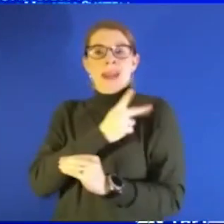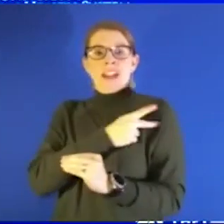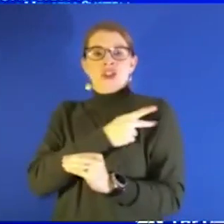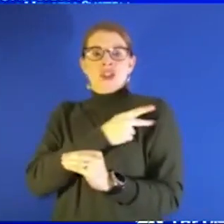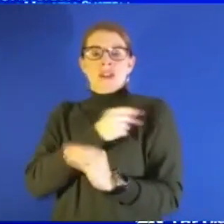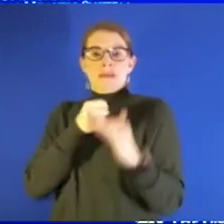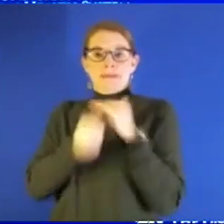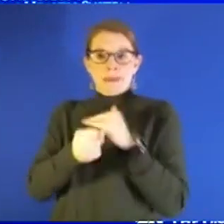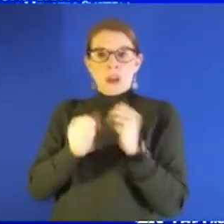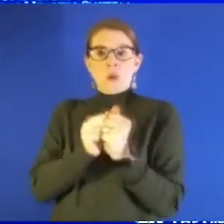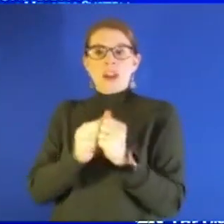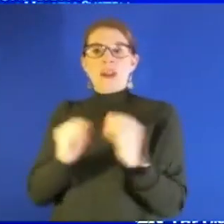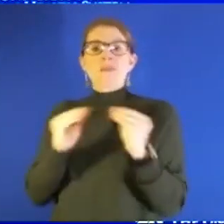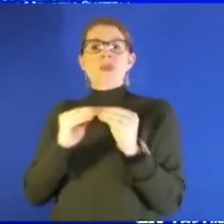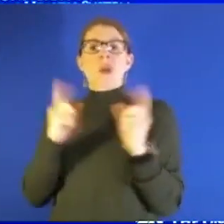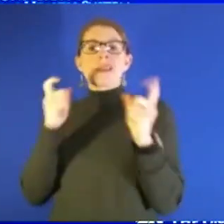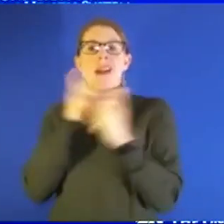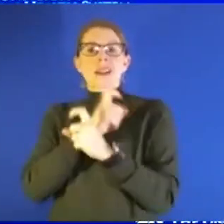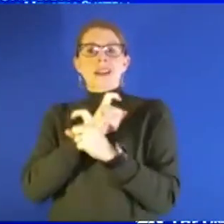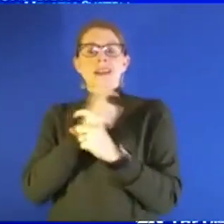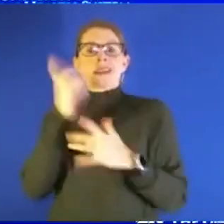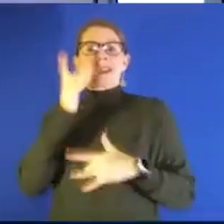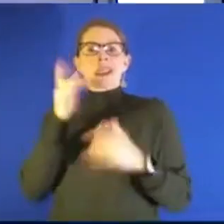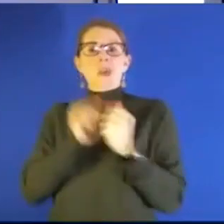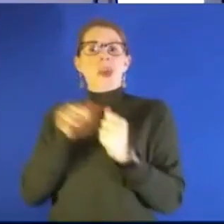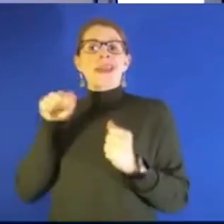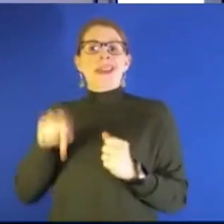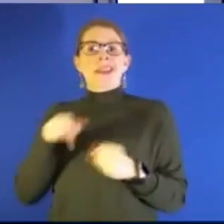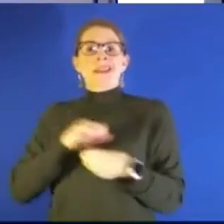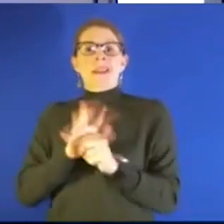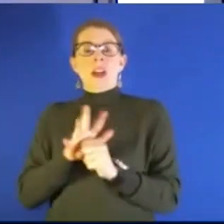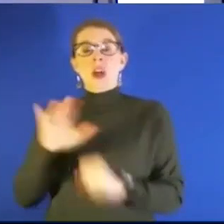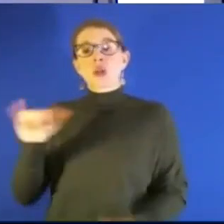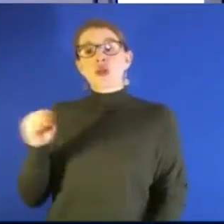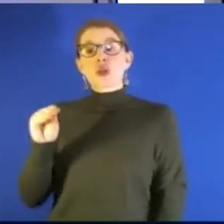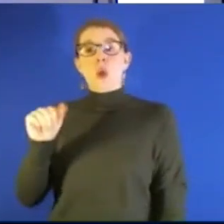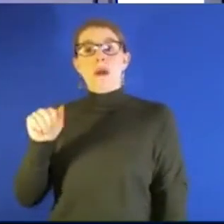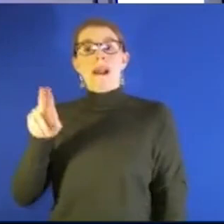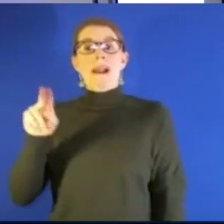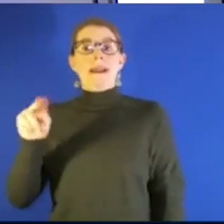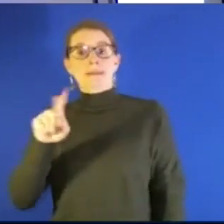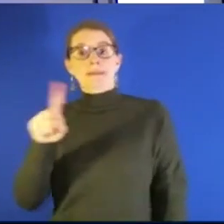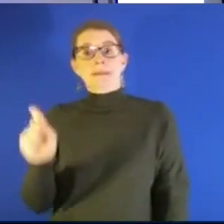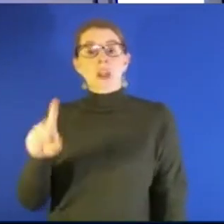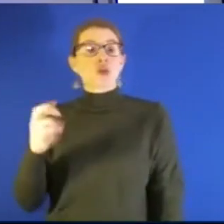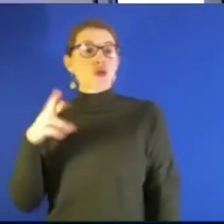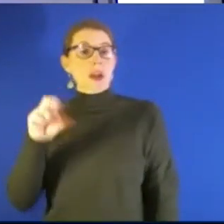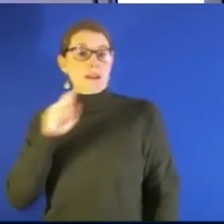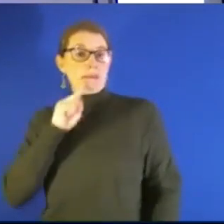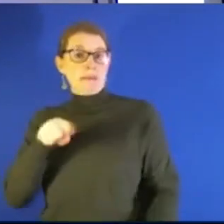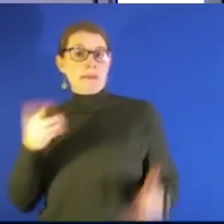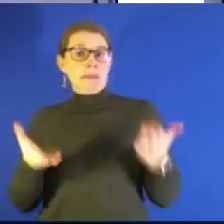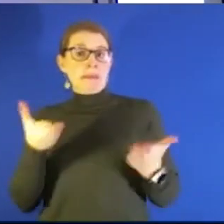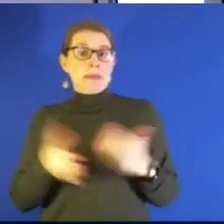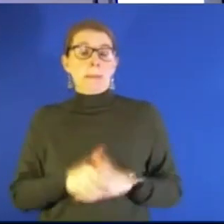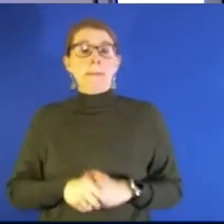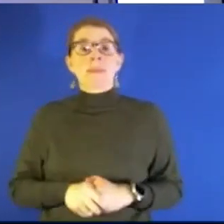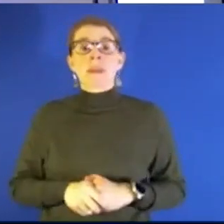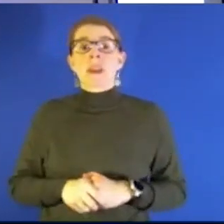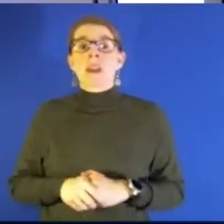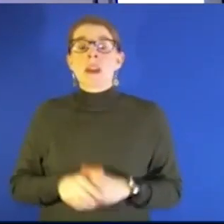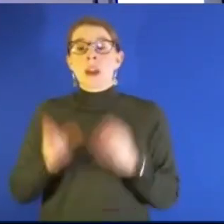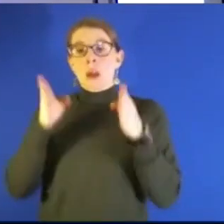complex disease from this. Joanne has a question. Chris, maybe you could jump in on this one. Is there anything a person in the community